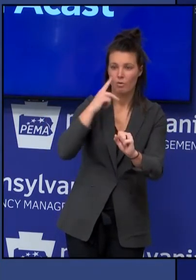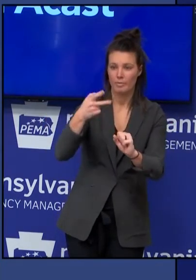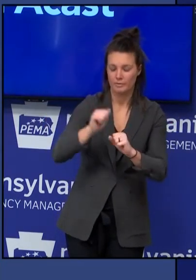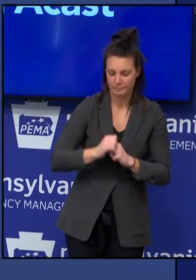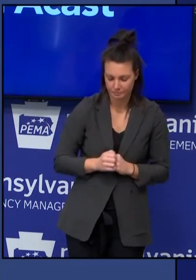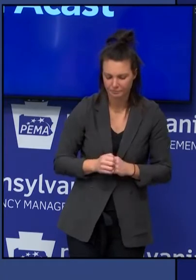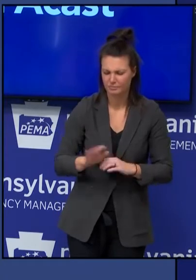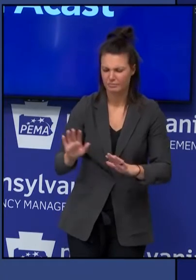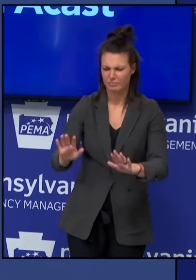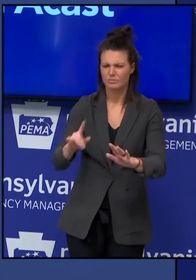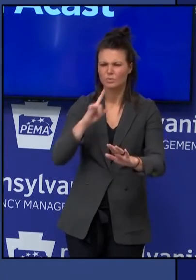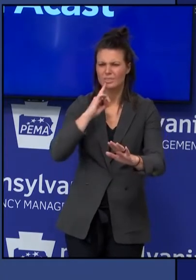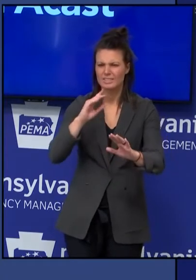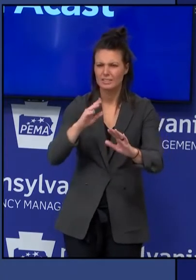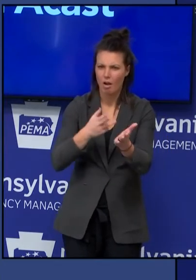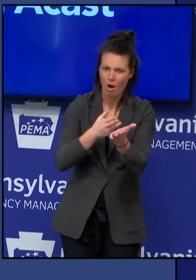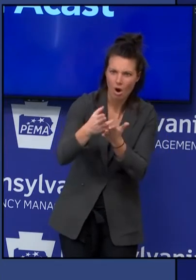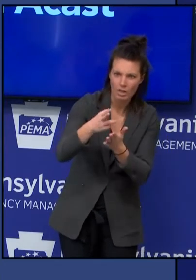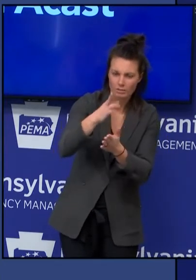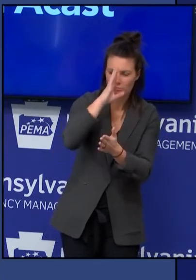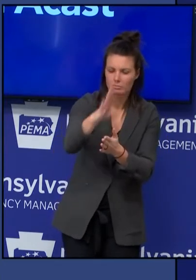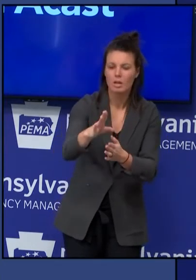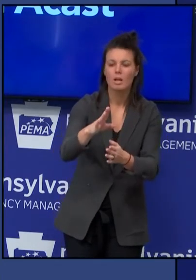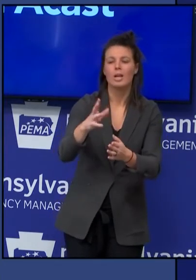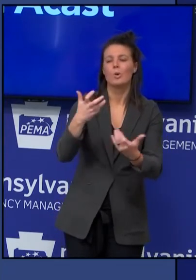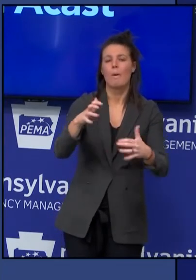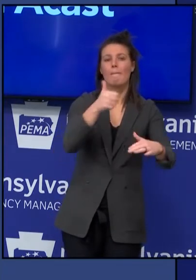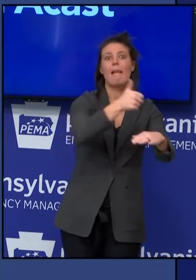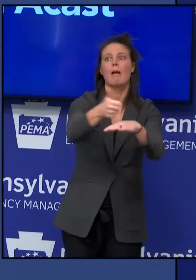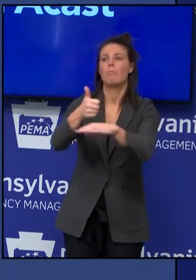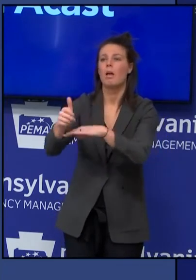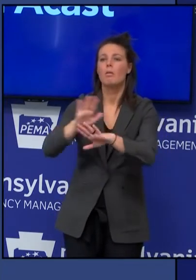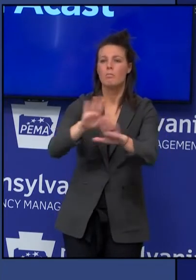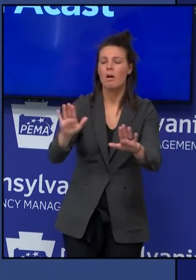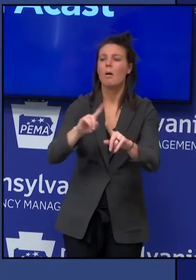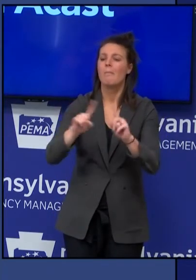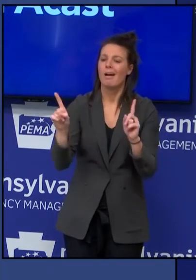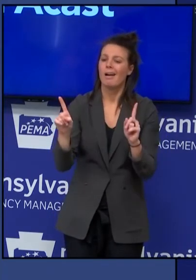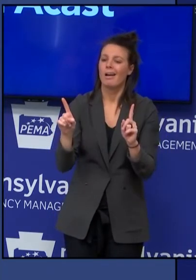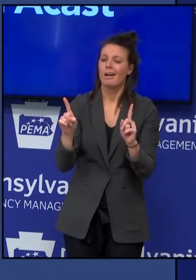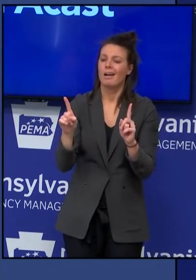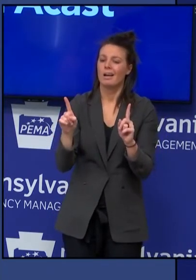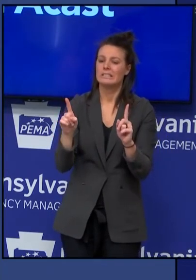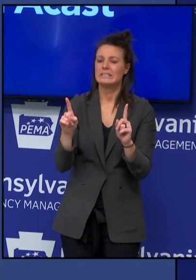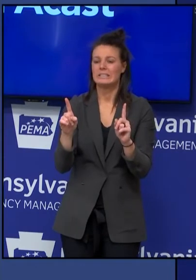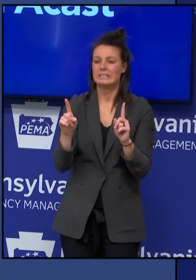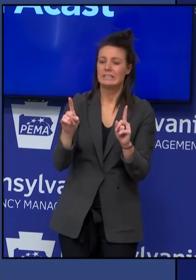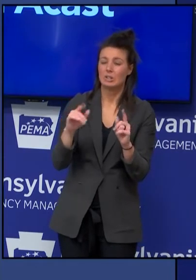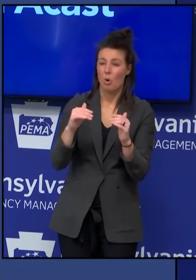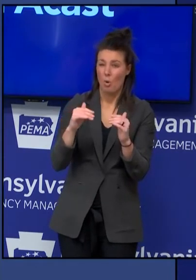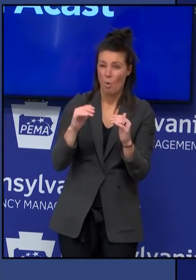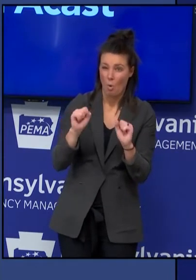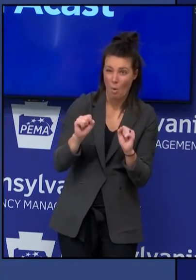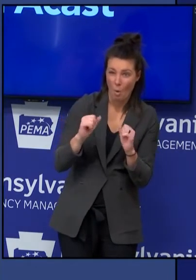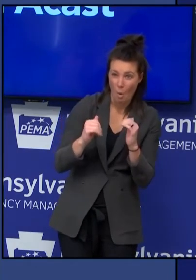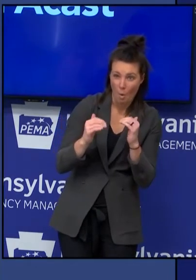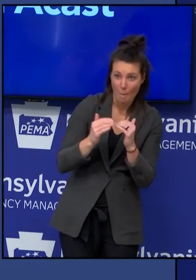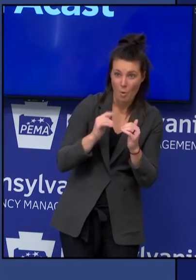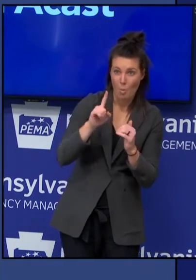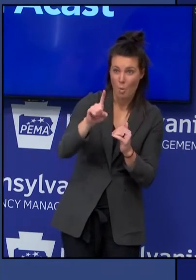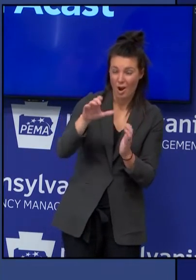speaking of transparency, I know you don't want to have a blame game here, but you have potentially over 100,000 people